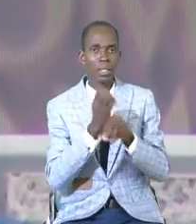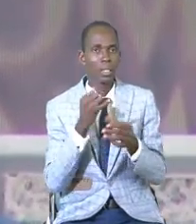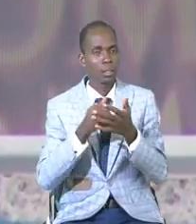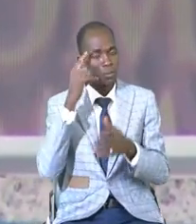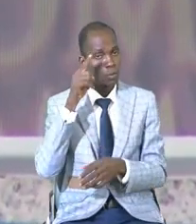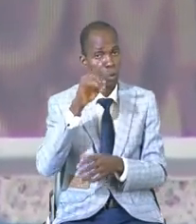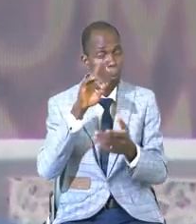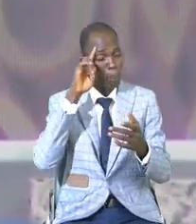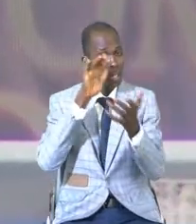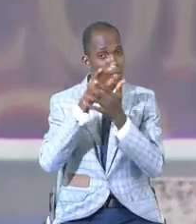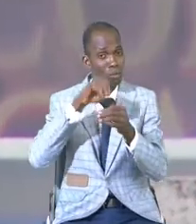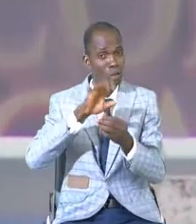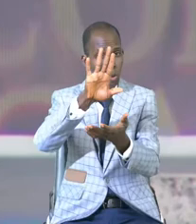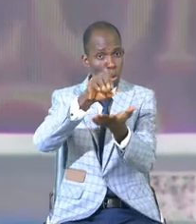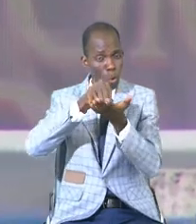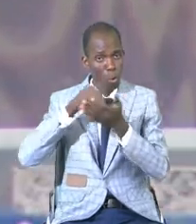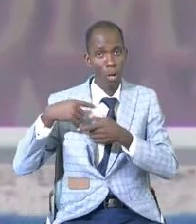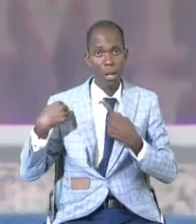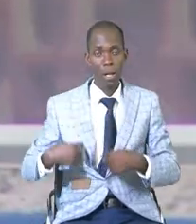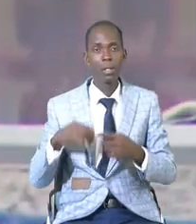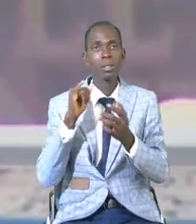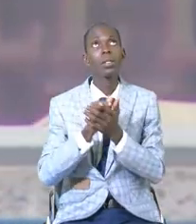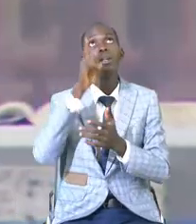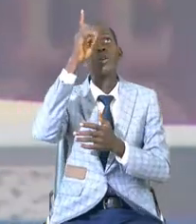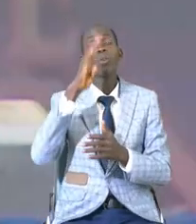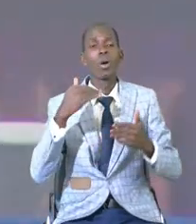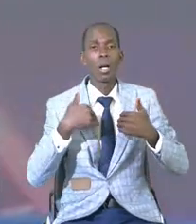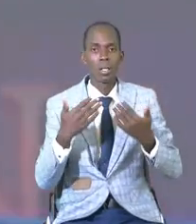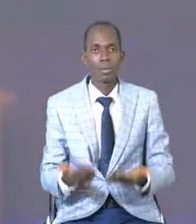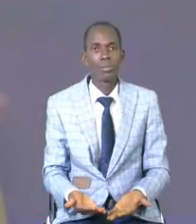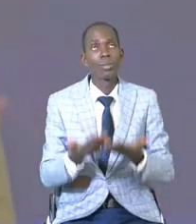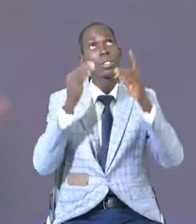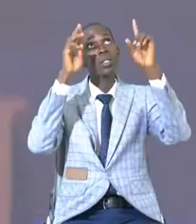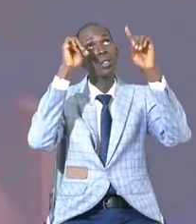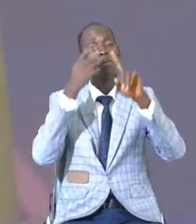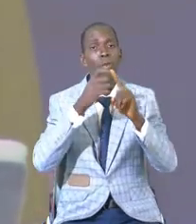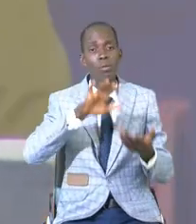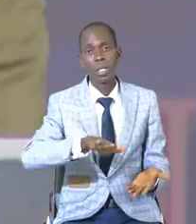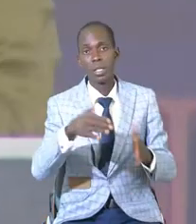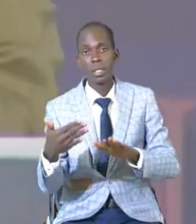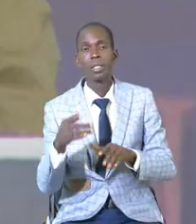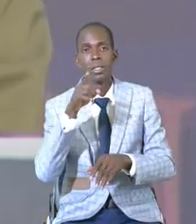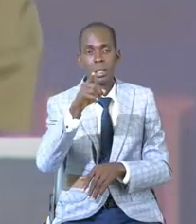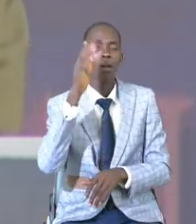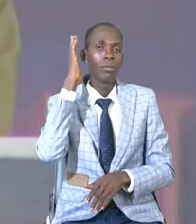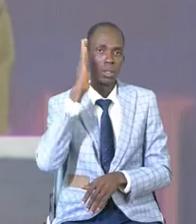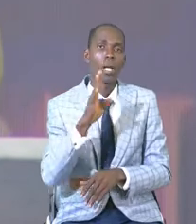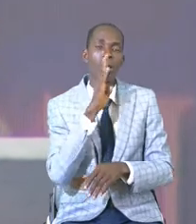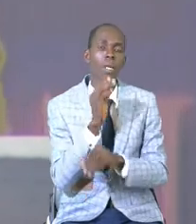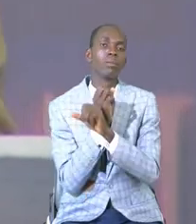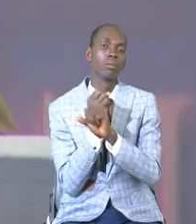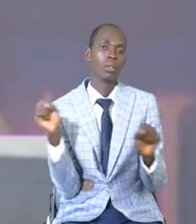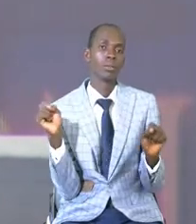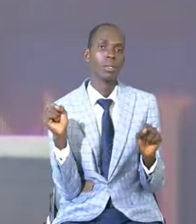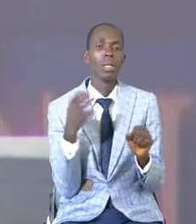heart that God has raised him from the dead, thou shalt be saved. And then in verse